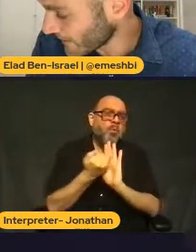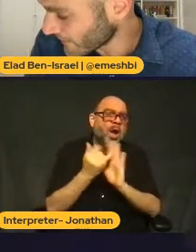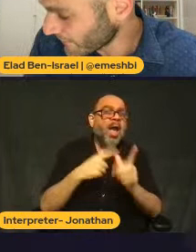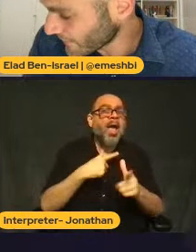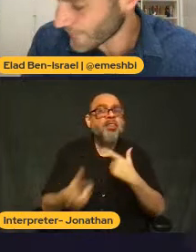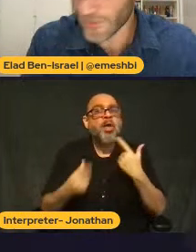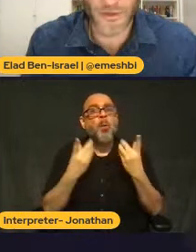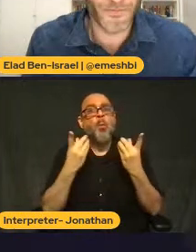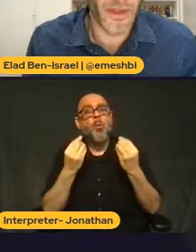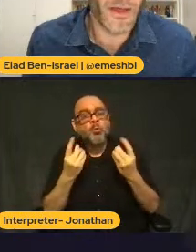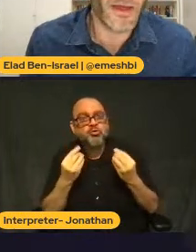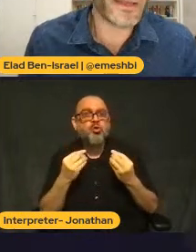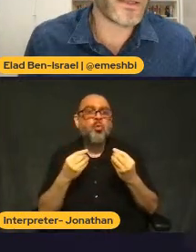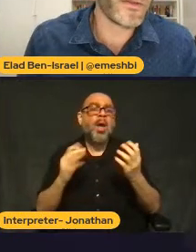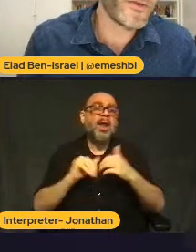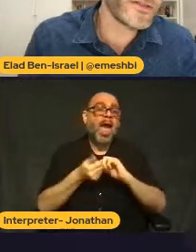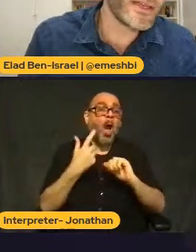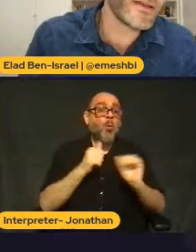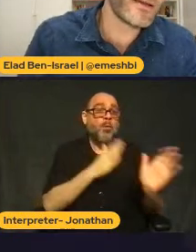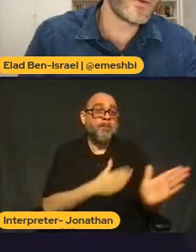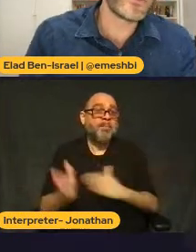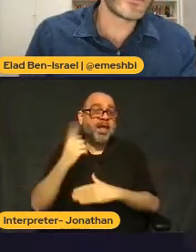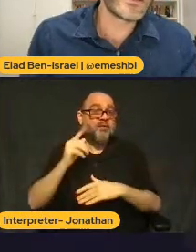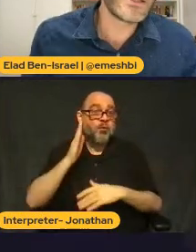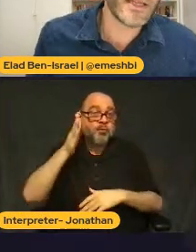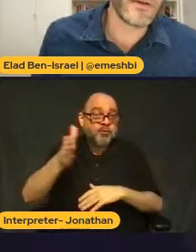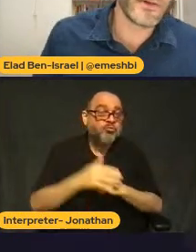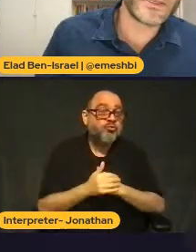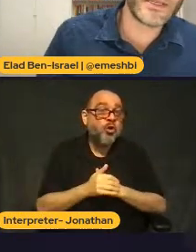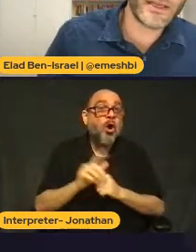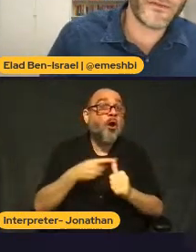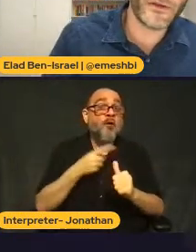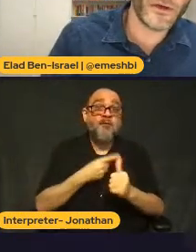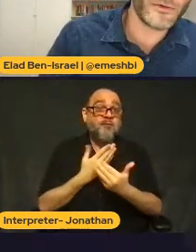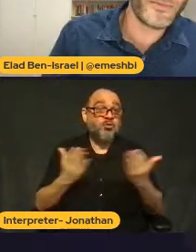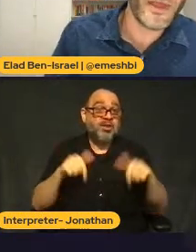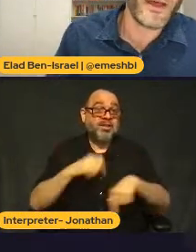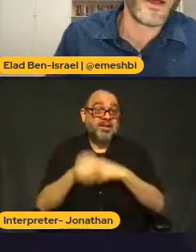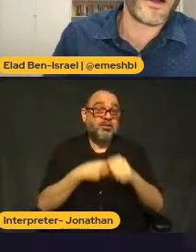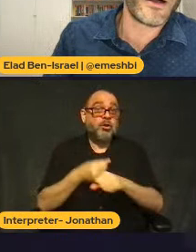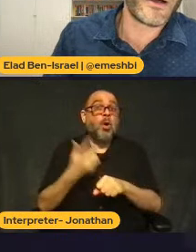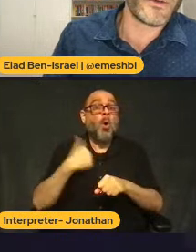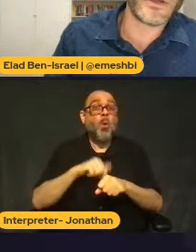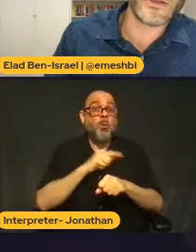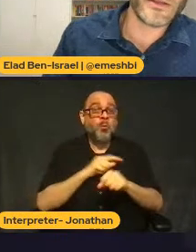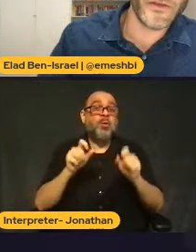we're planning for the future. And so the first thing we released this year was CDK for Go.